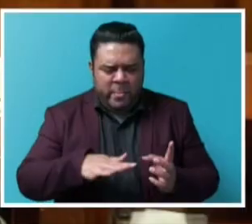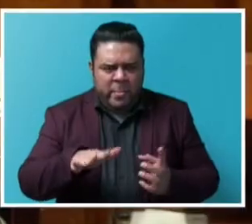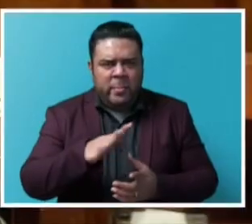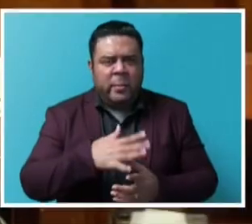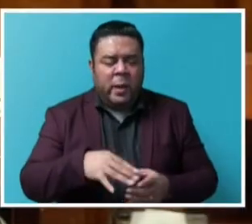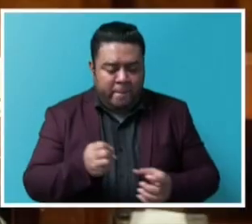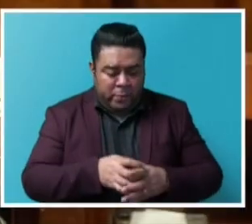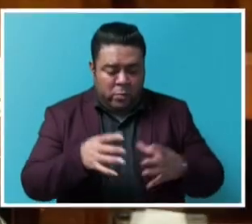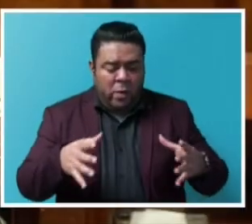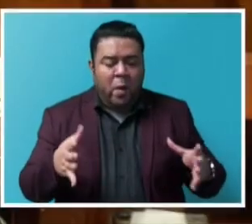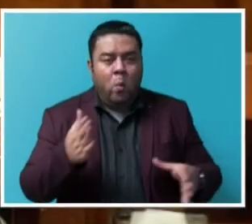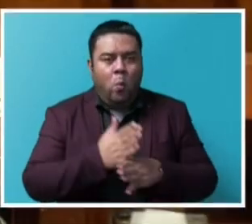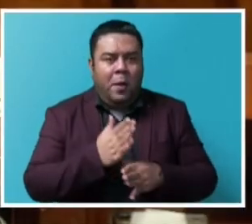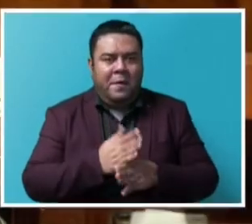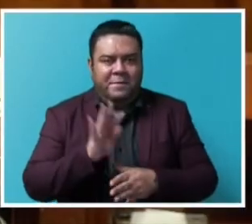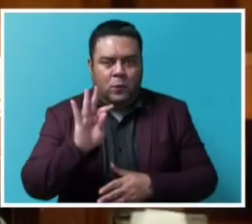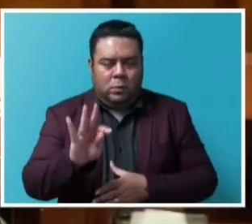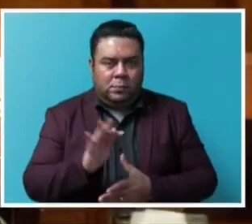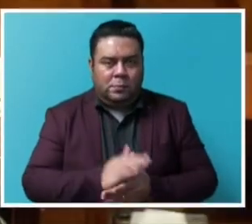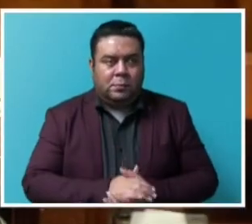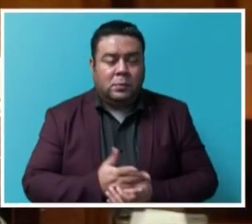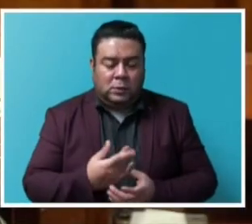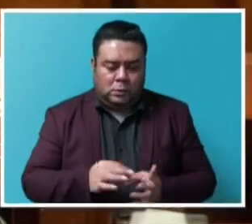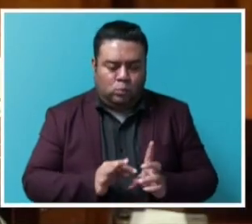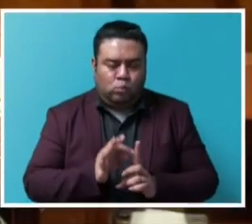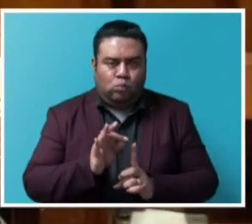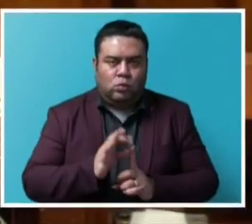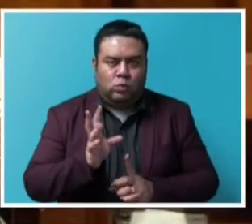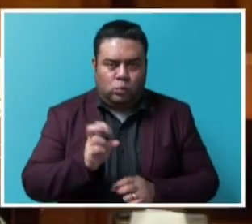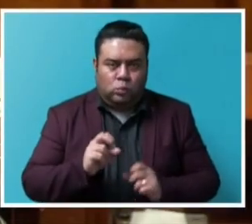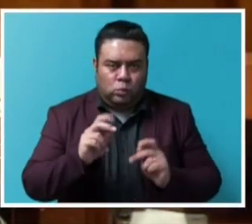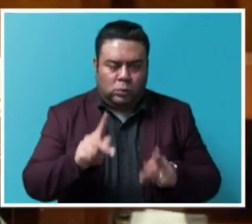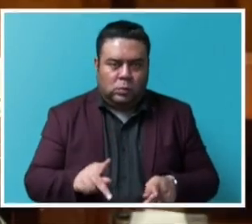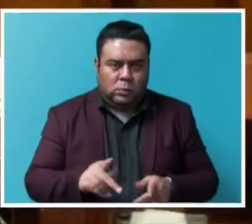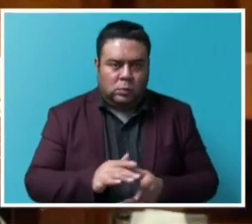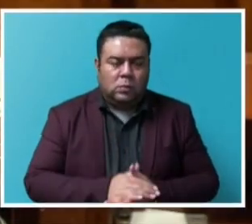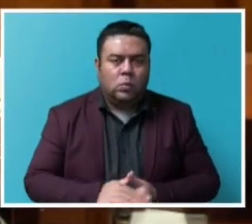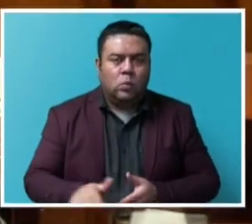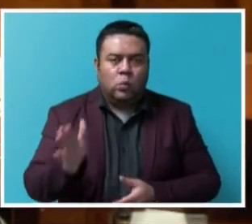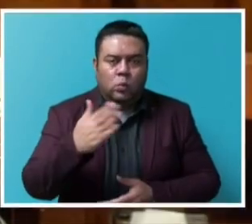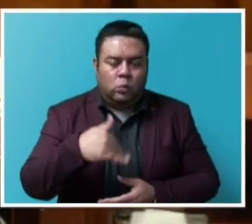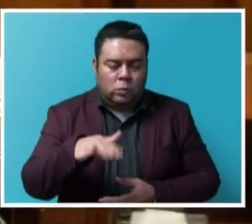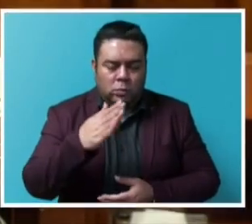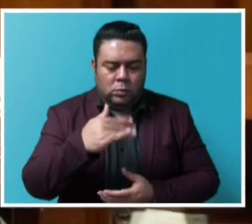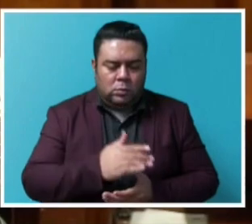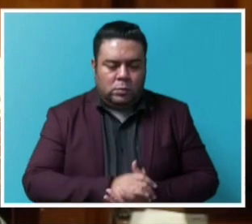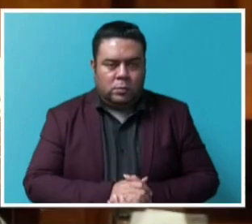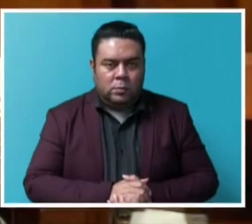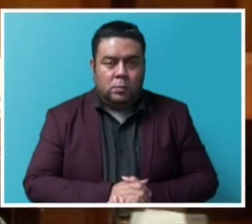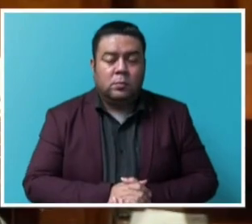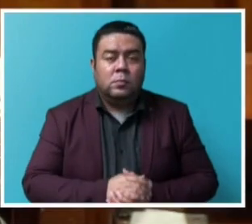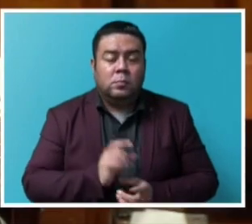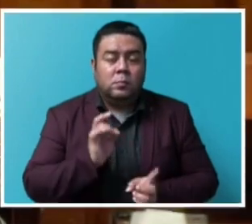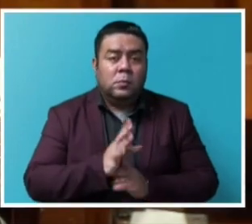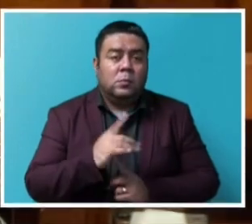boost workforce morale, and improve opportunities to all our citizens, particularly